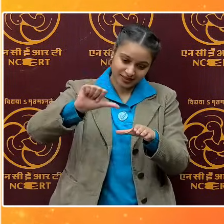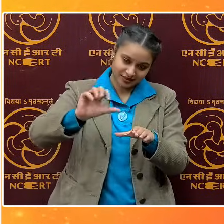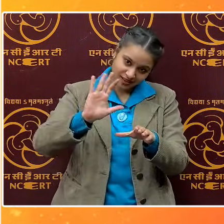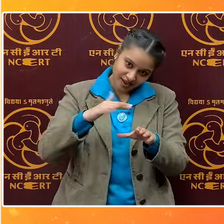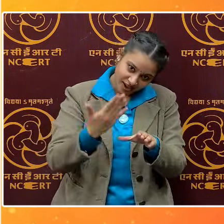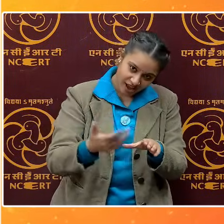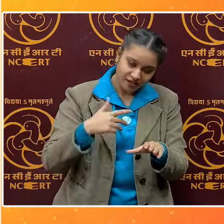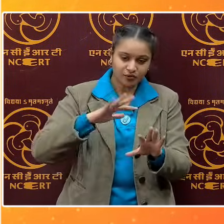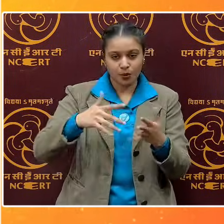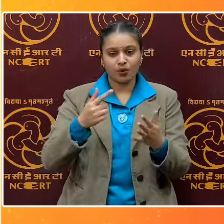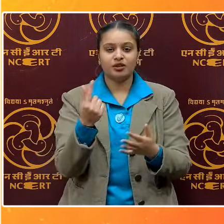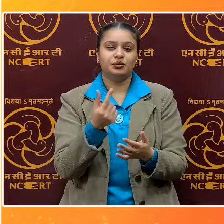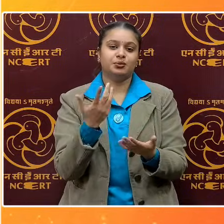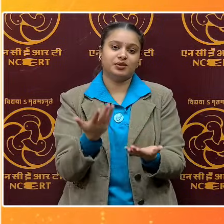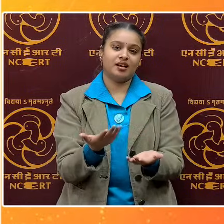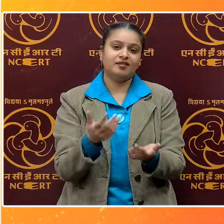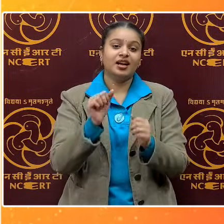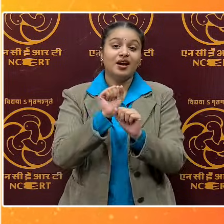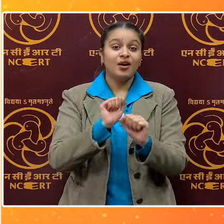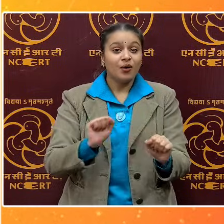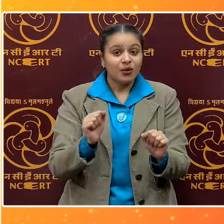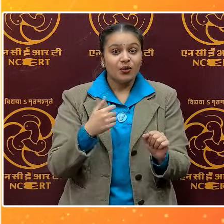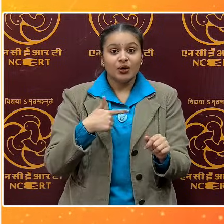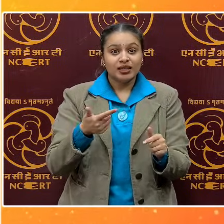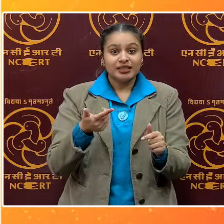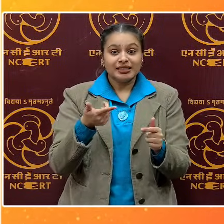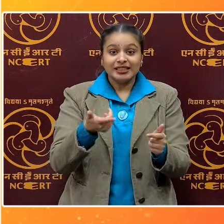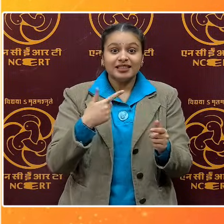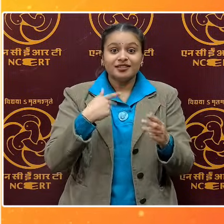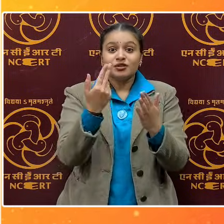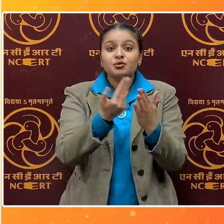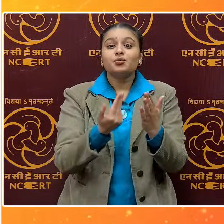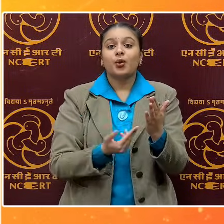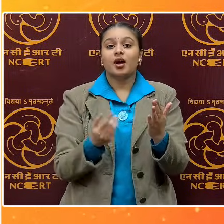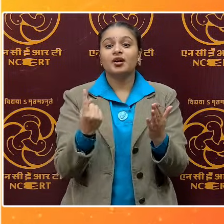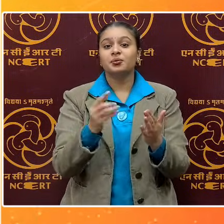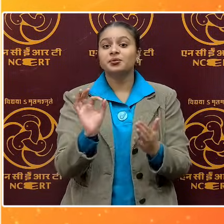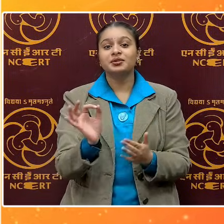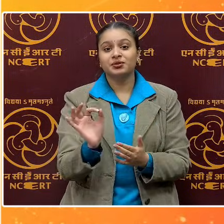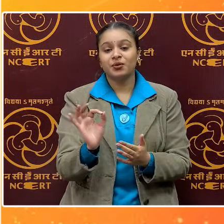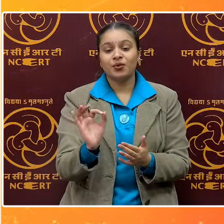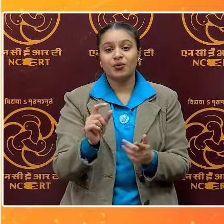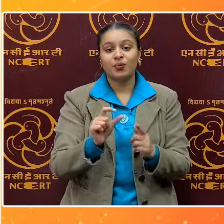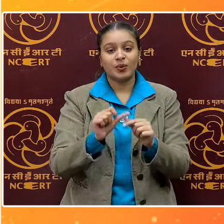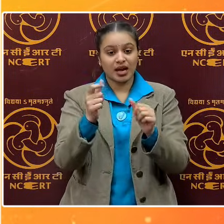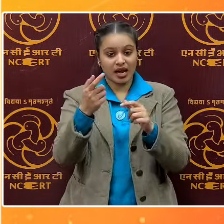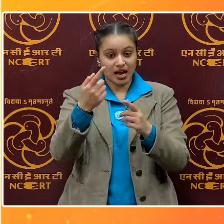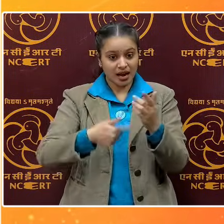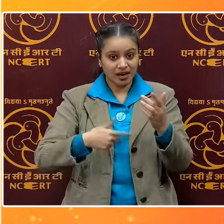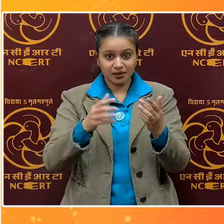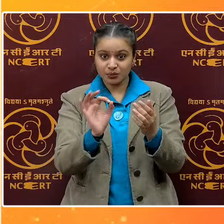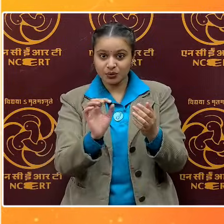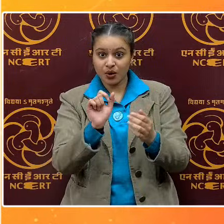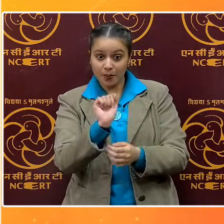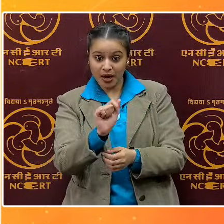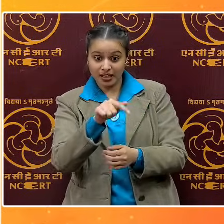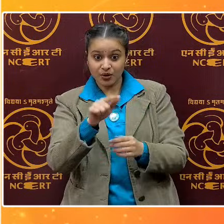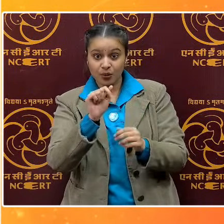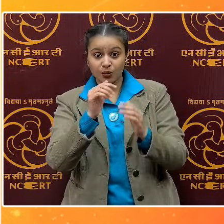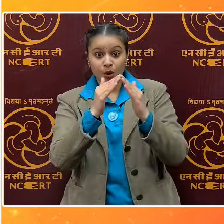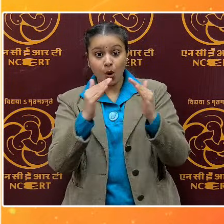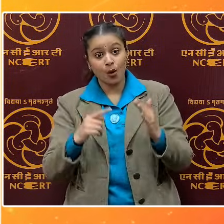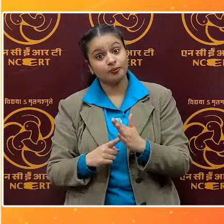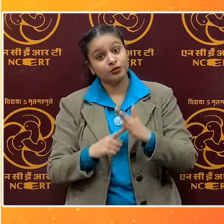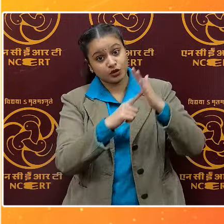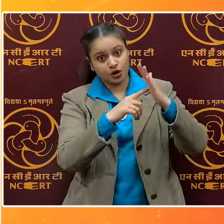and using it. And you see that they are not just the drawings or the architecture. They have kept it on the